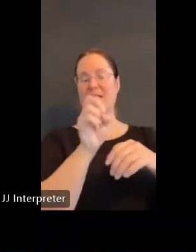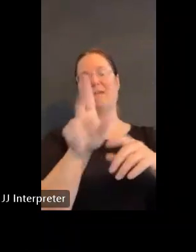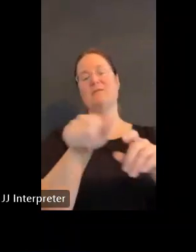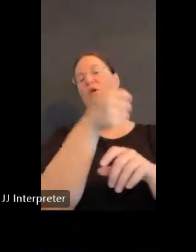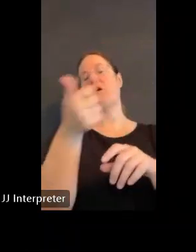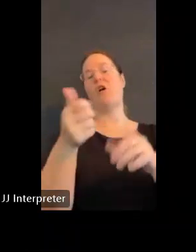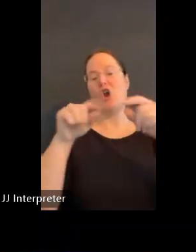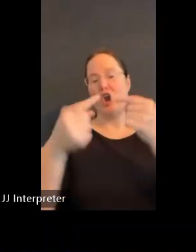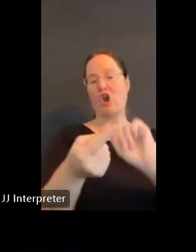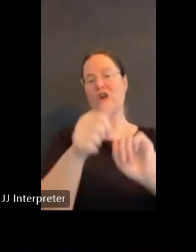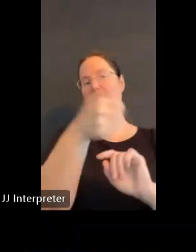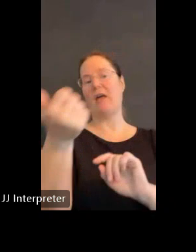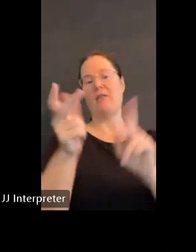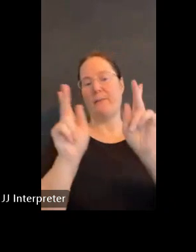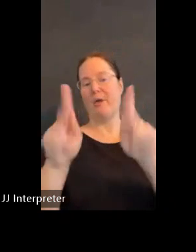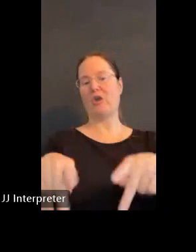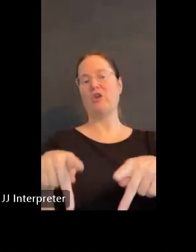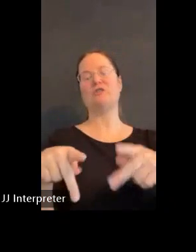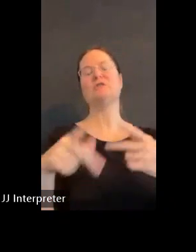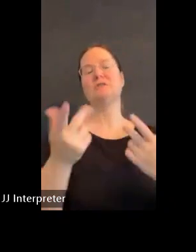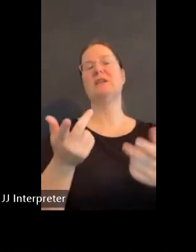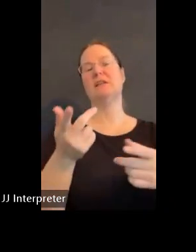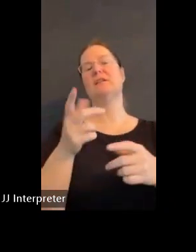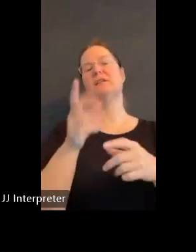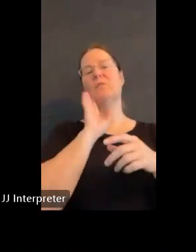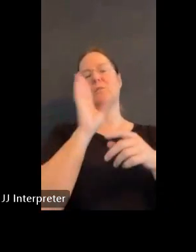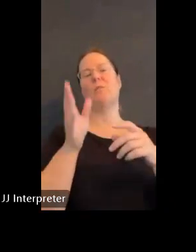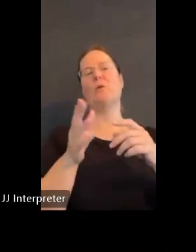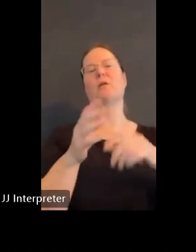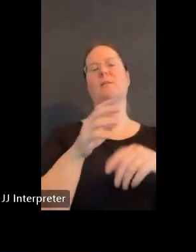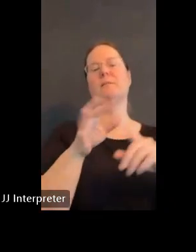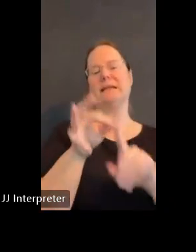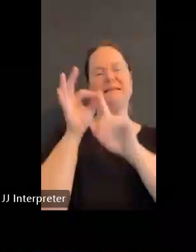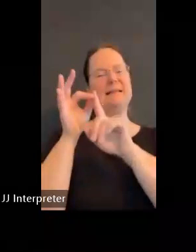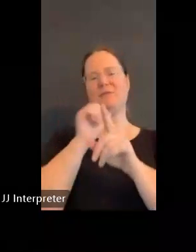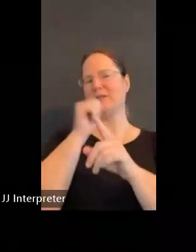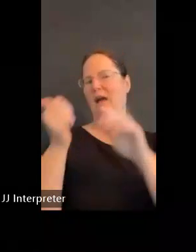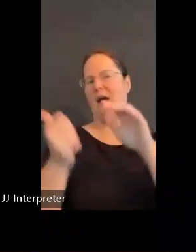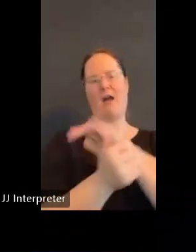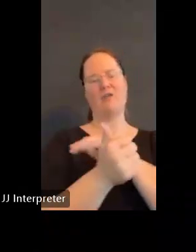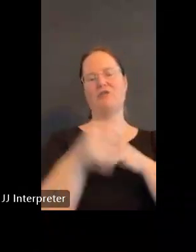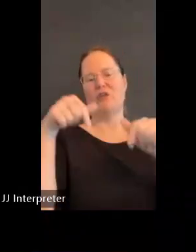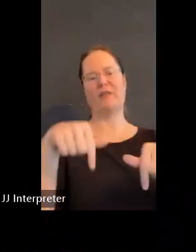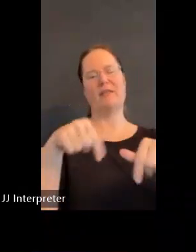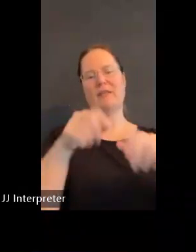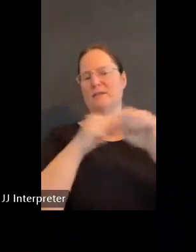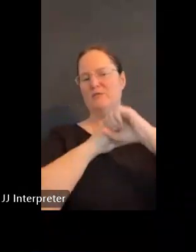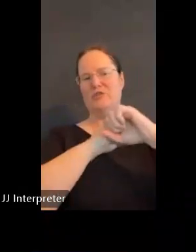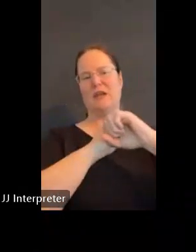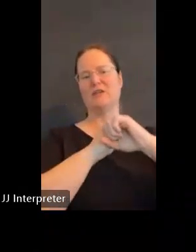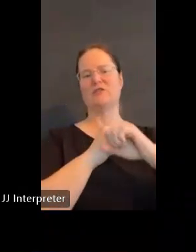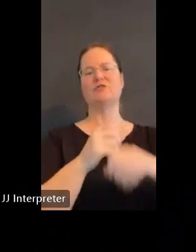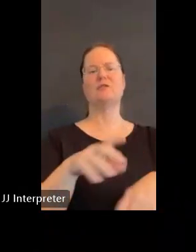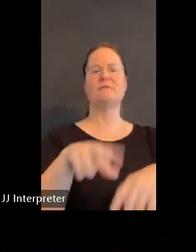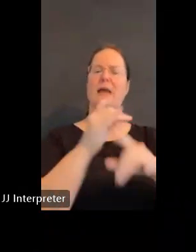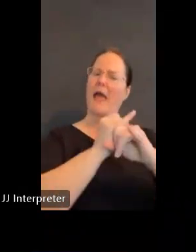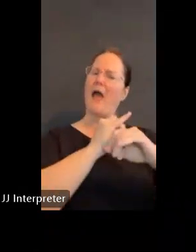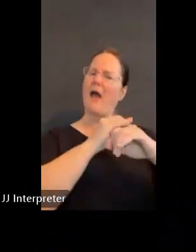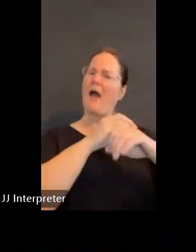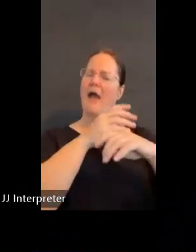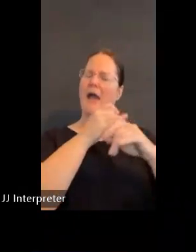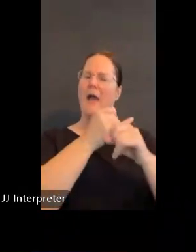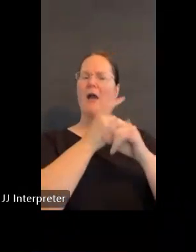And yes, addiction to alcohol would be considered to be a disability if they're in, and they would be covered by disability-related protections